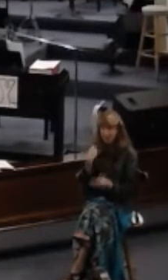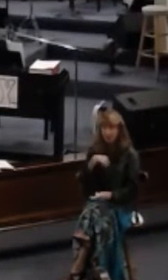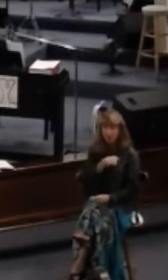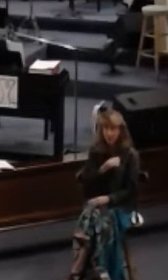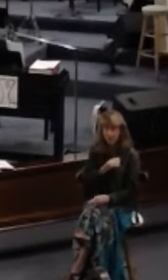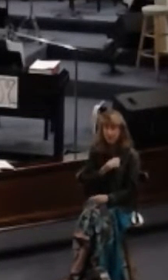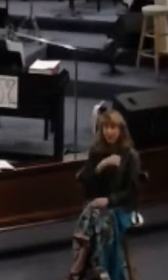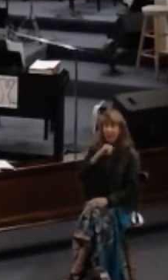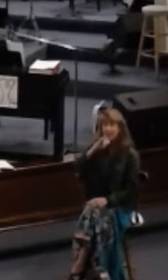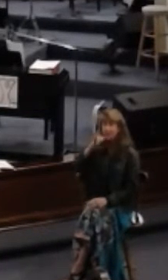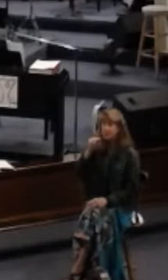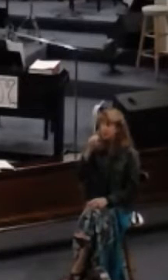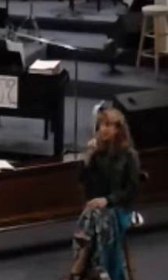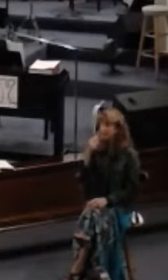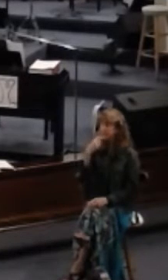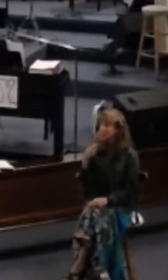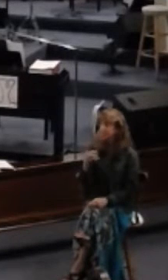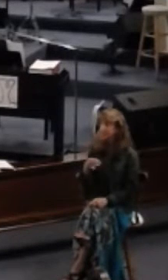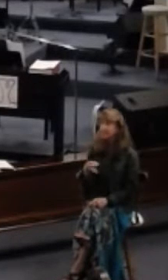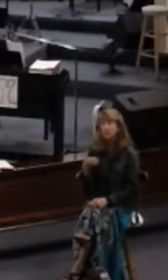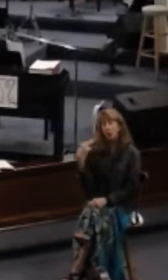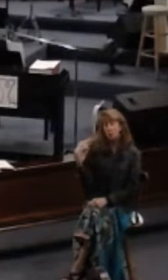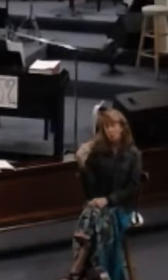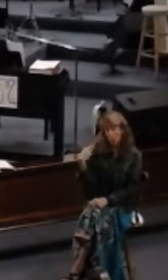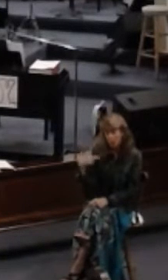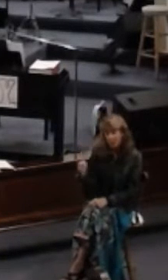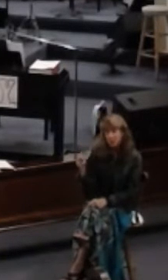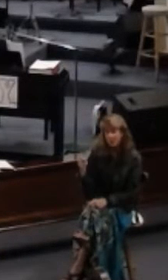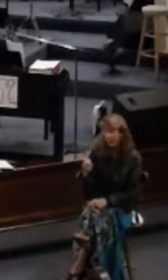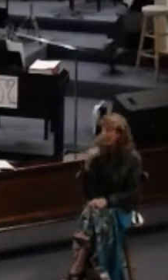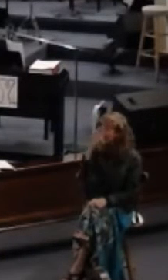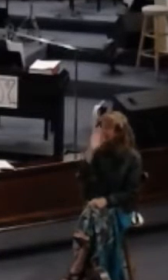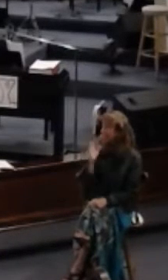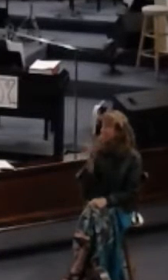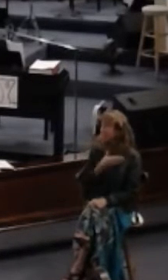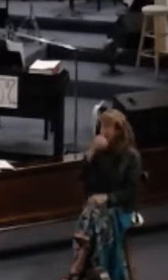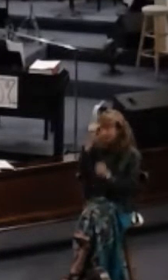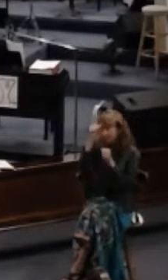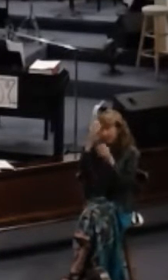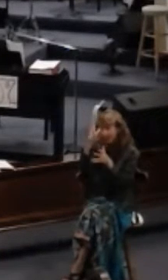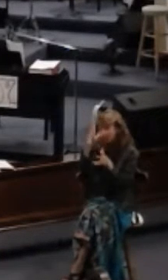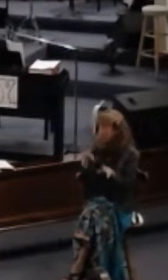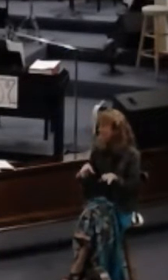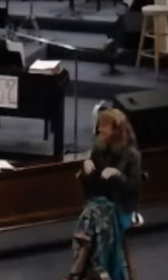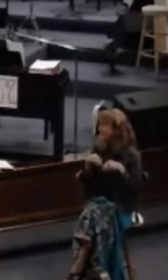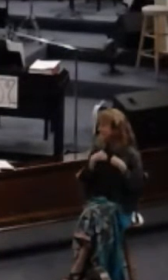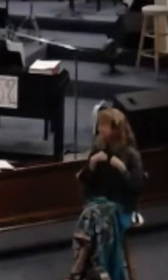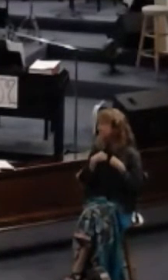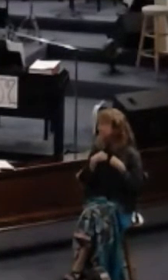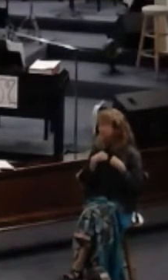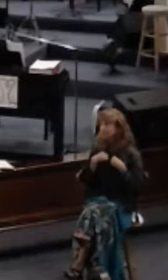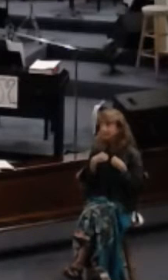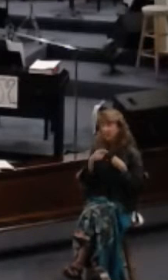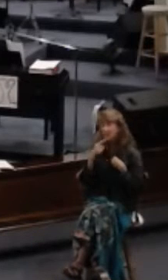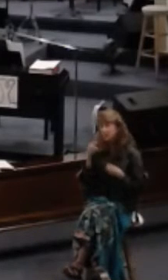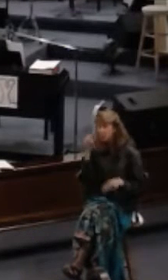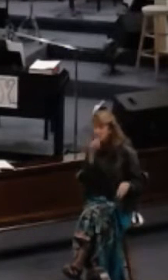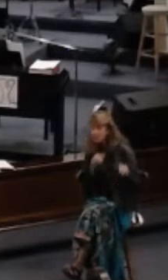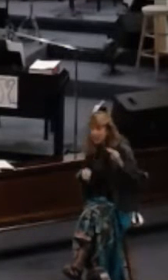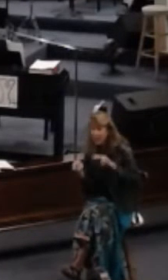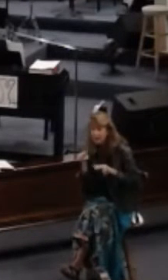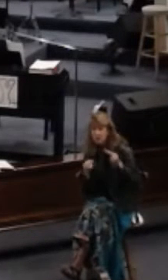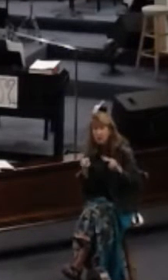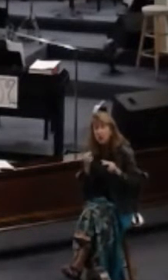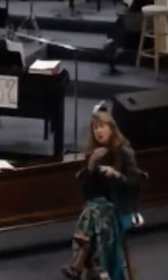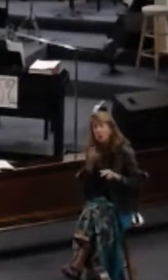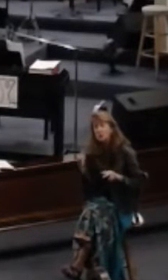James chapter 1, verse 27. It says, religion that God our Father accepts as pure and faultless is this, to look after the orphans and